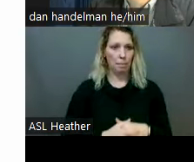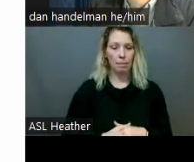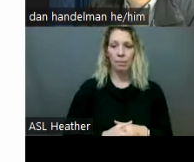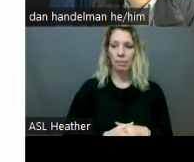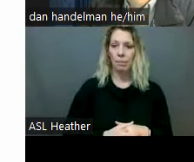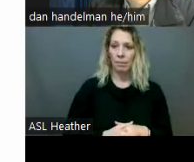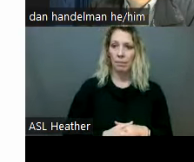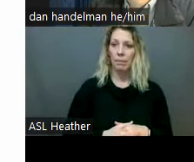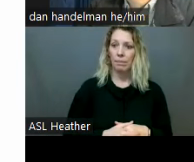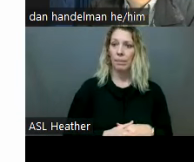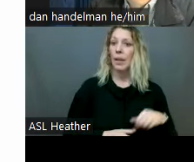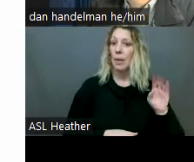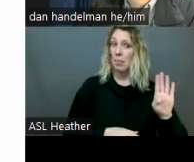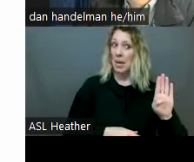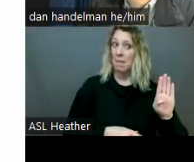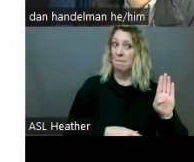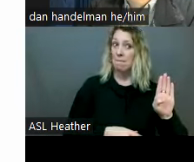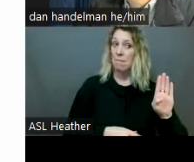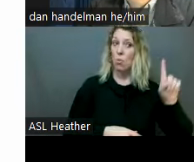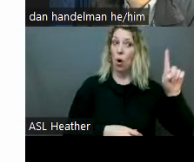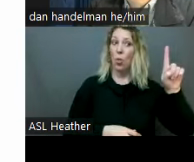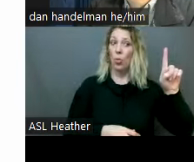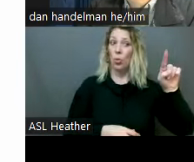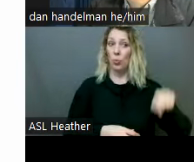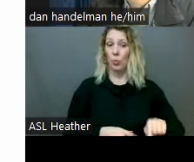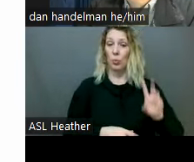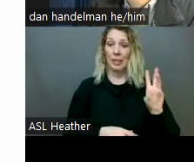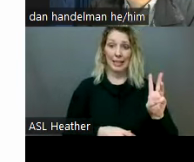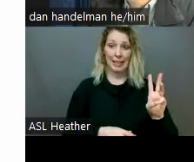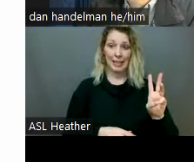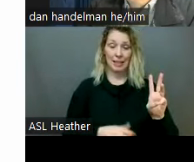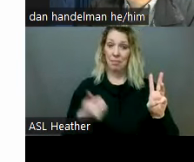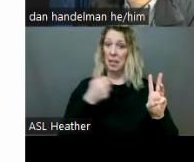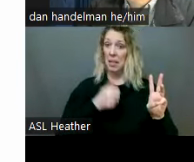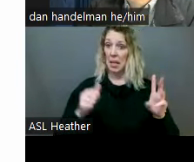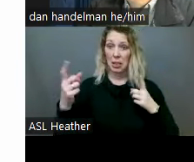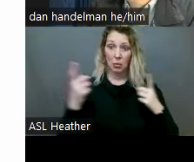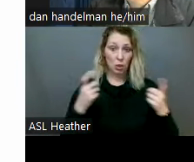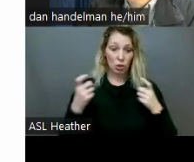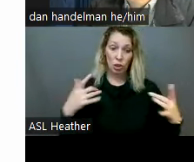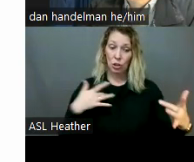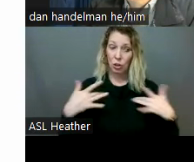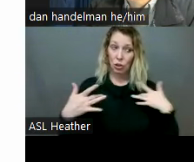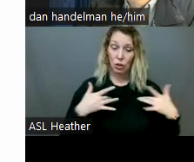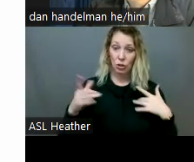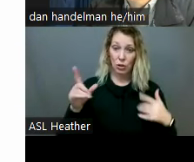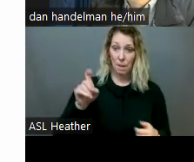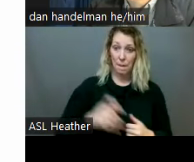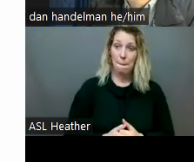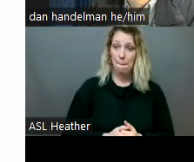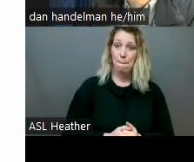Let's do B, 1 through 6. Are there any questions or concerns?